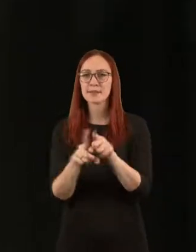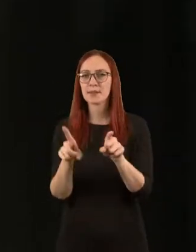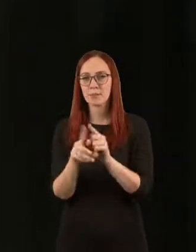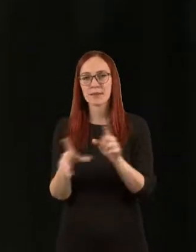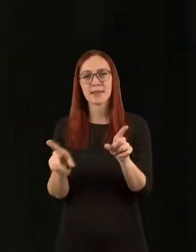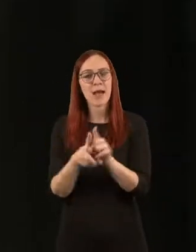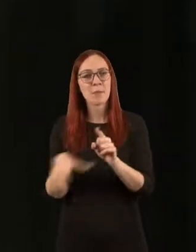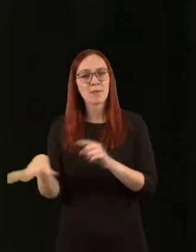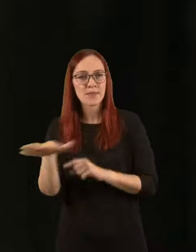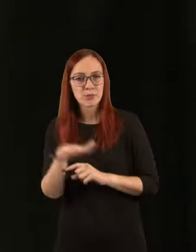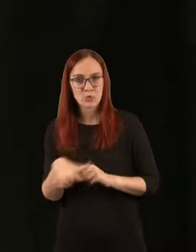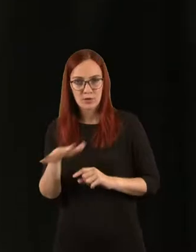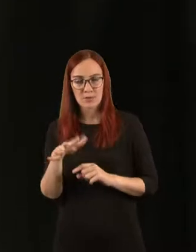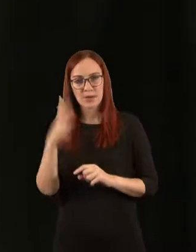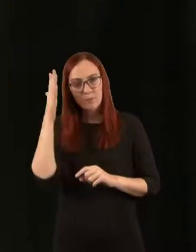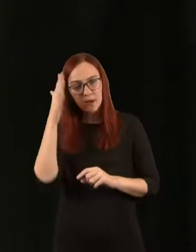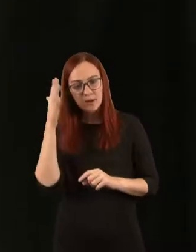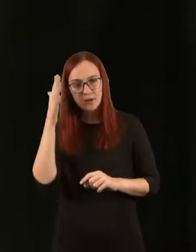approached